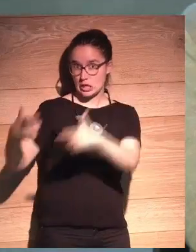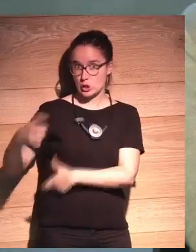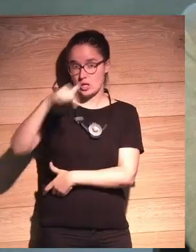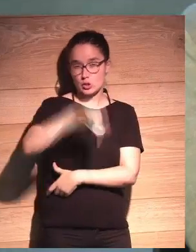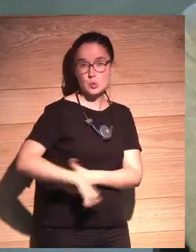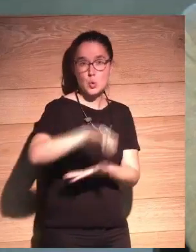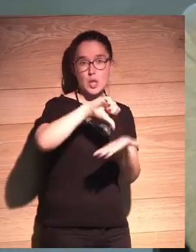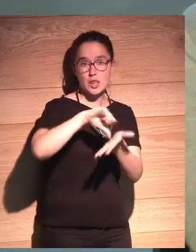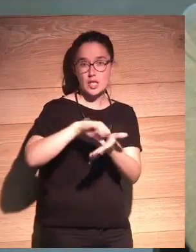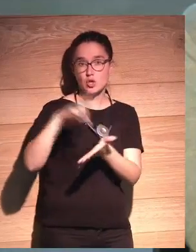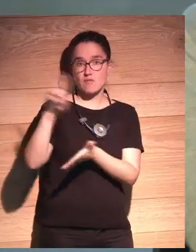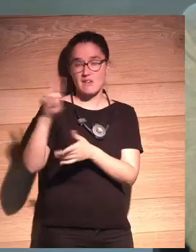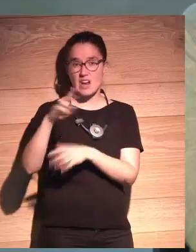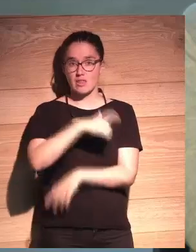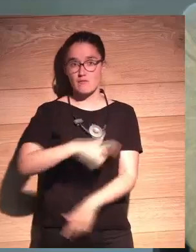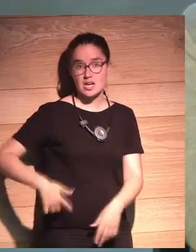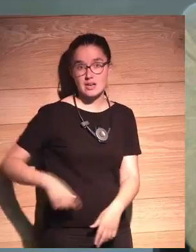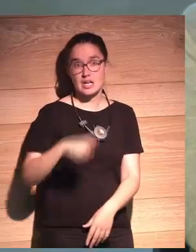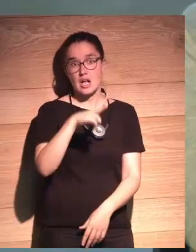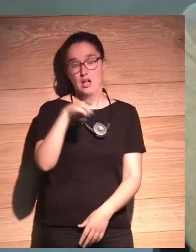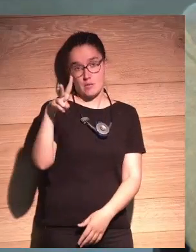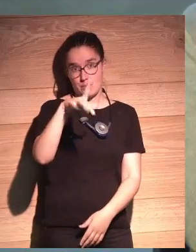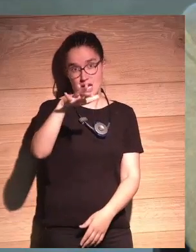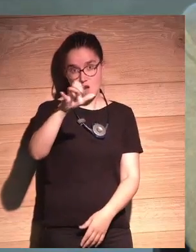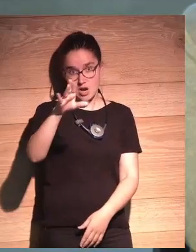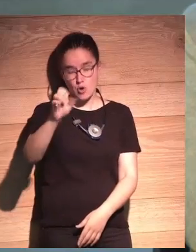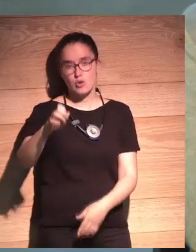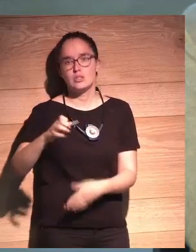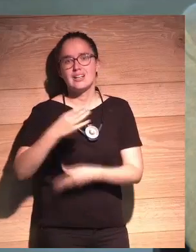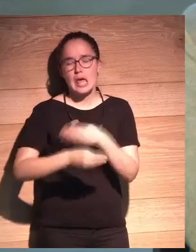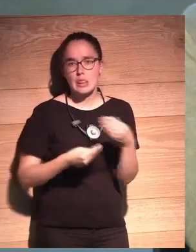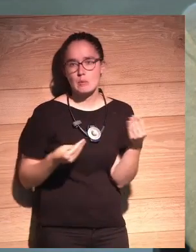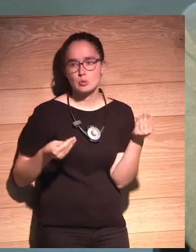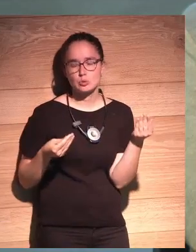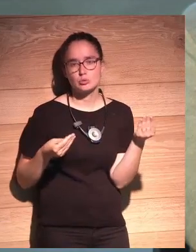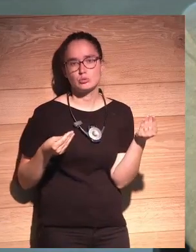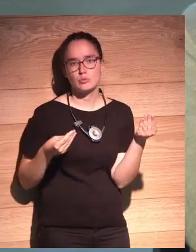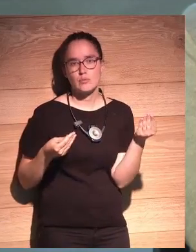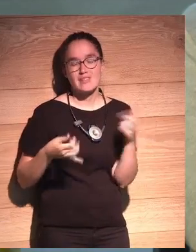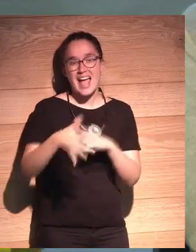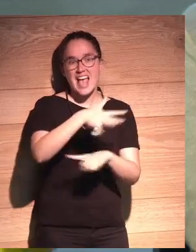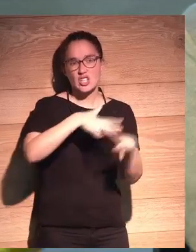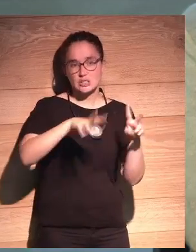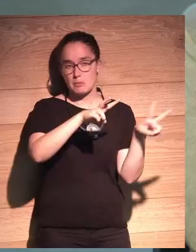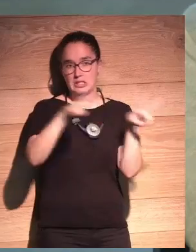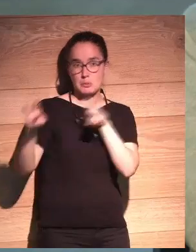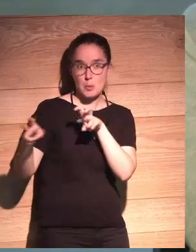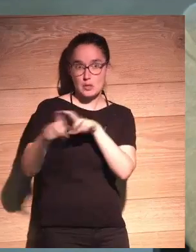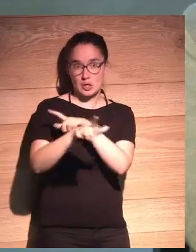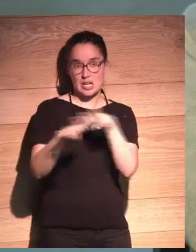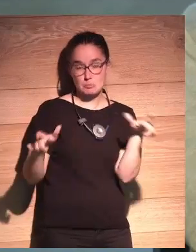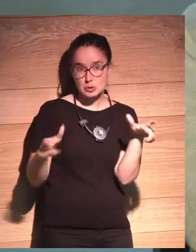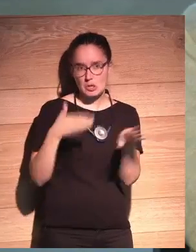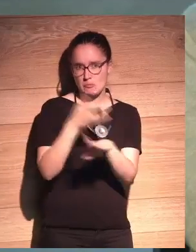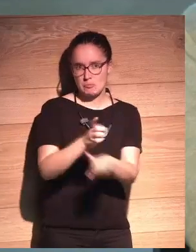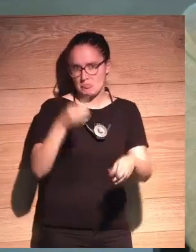recovered 4 obsolete facilities at different stages, and what we do is not to think that there are